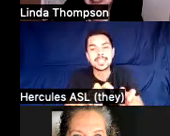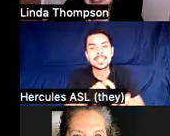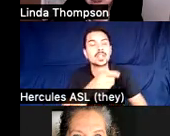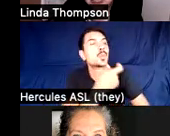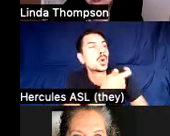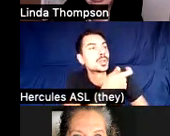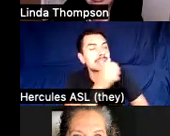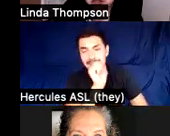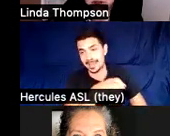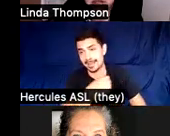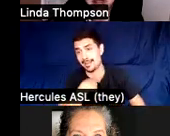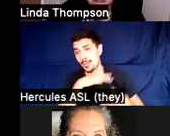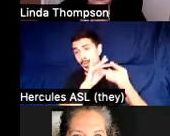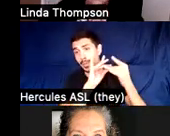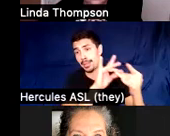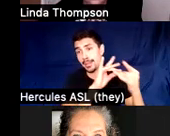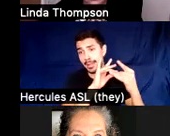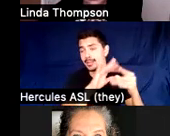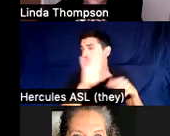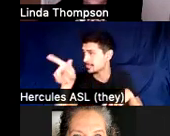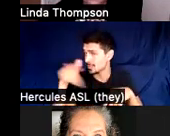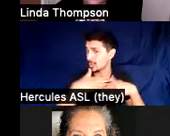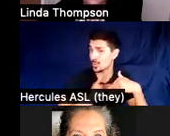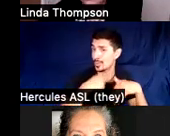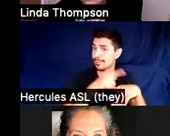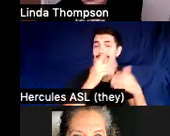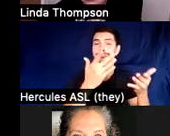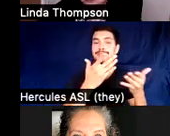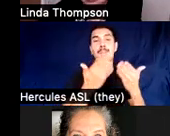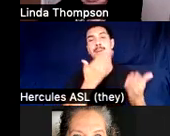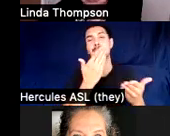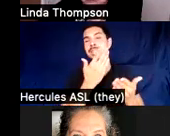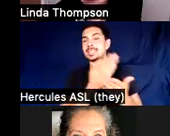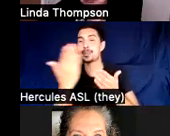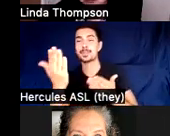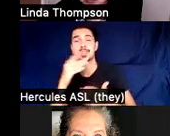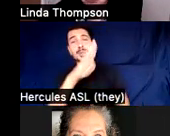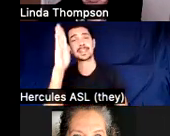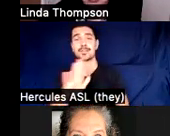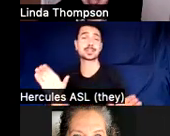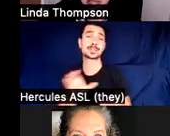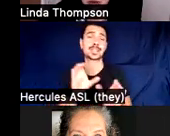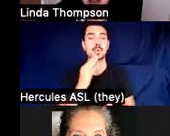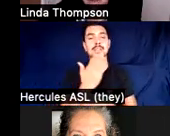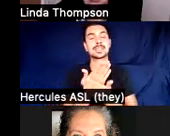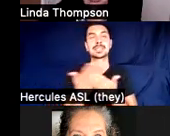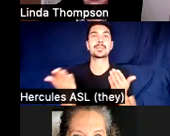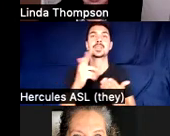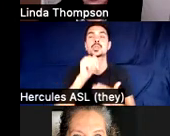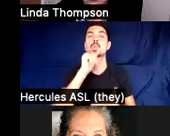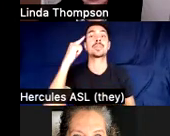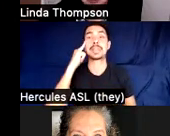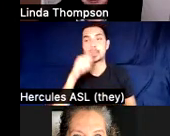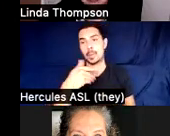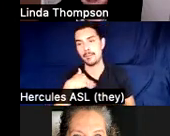of this, or what do we enjoy? And it might be doing something you've never done, or something you wouldn't think you have done, or